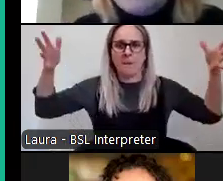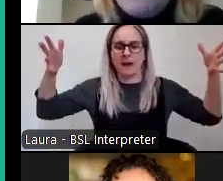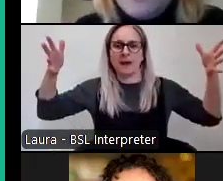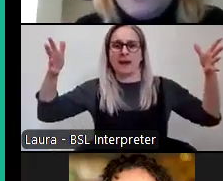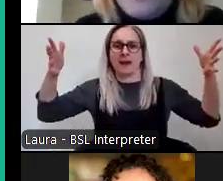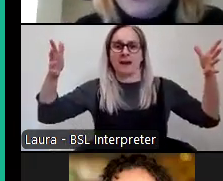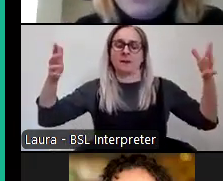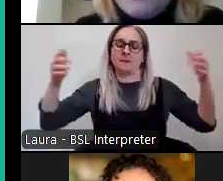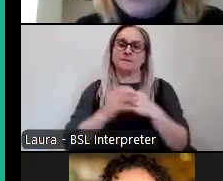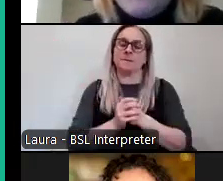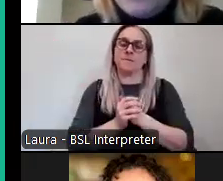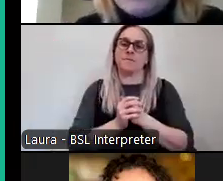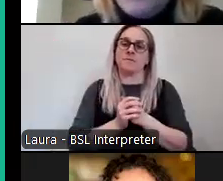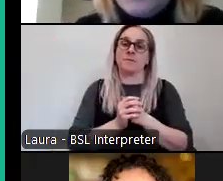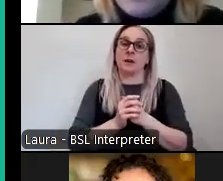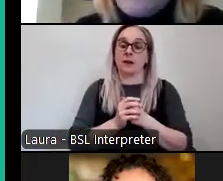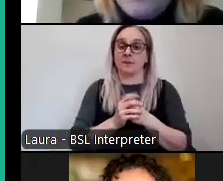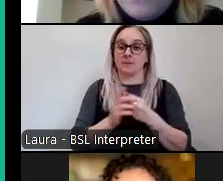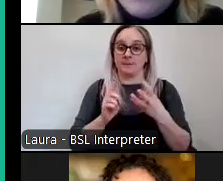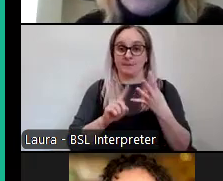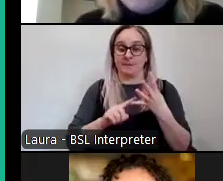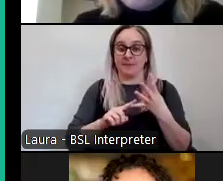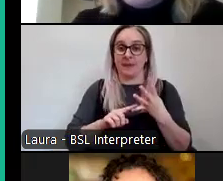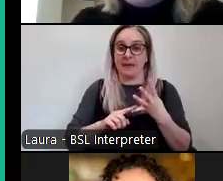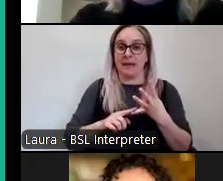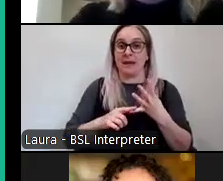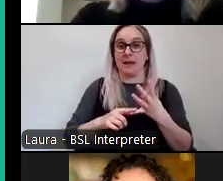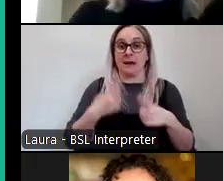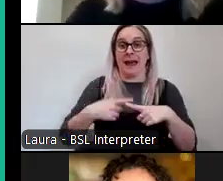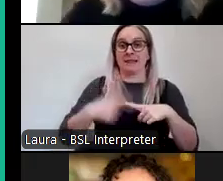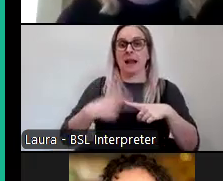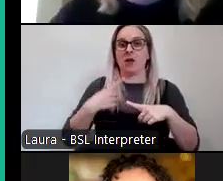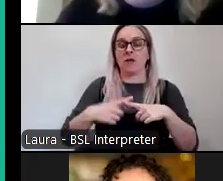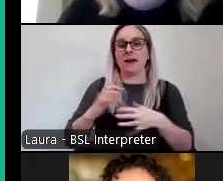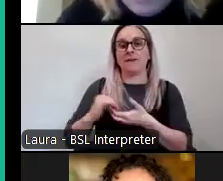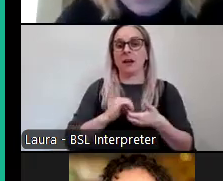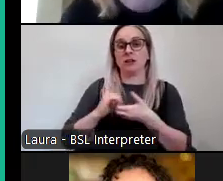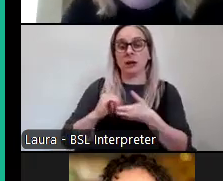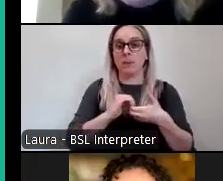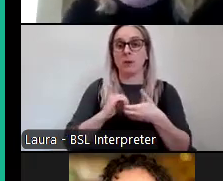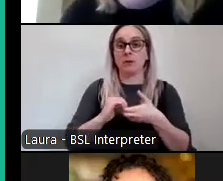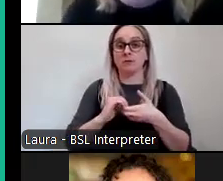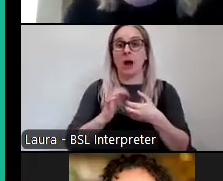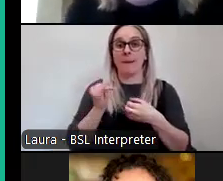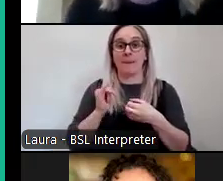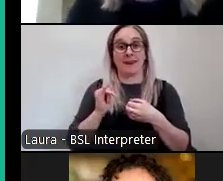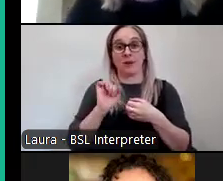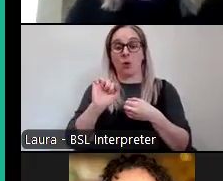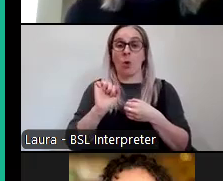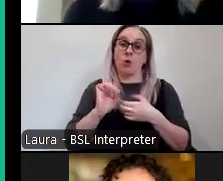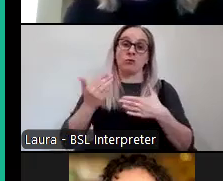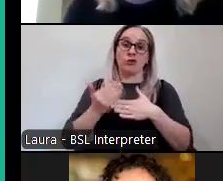The Accelerate Fellowship, which I've already spoken briefly about, is for fellows who are earlier on in their